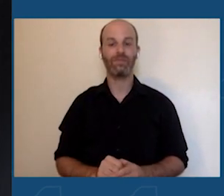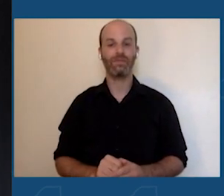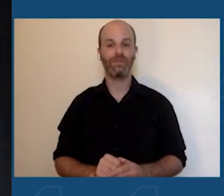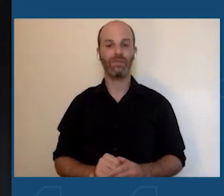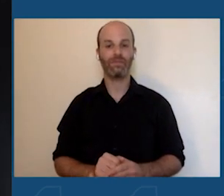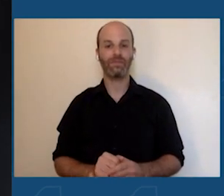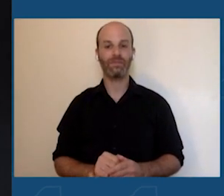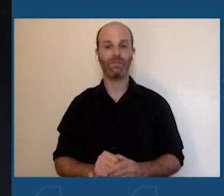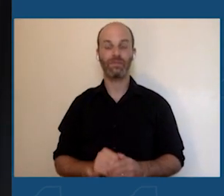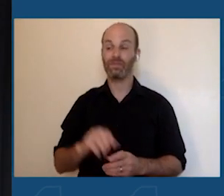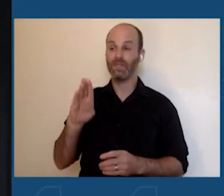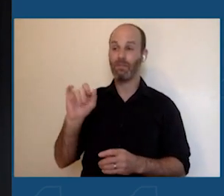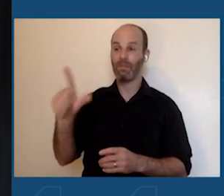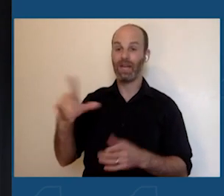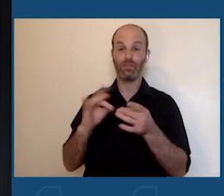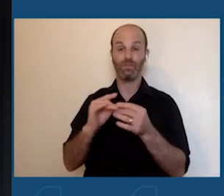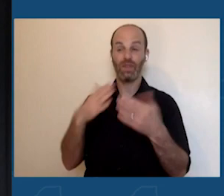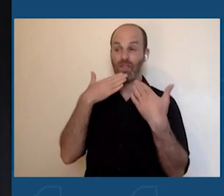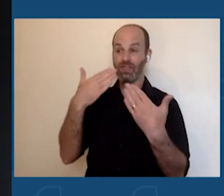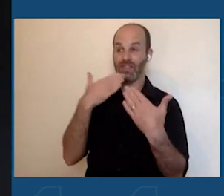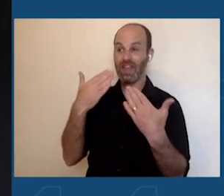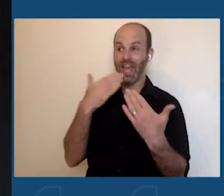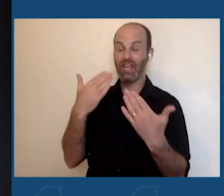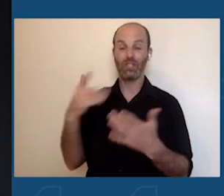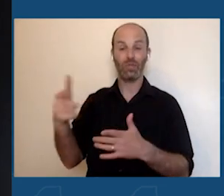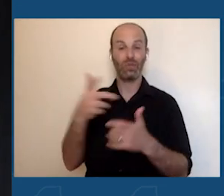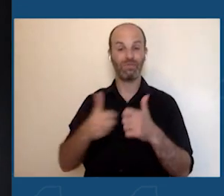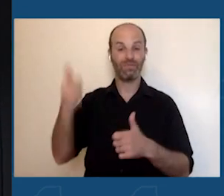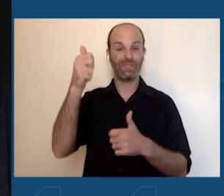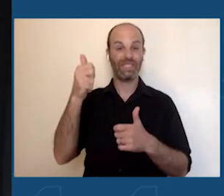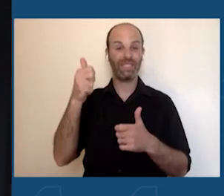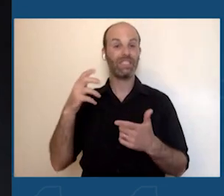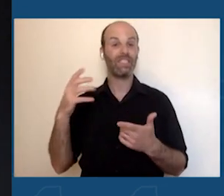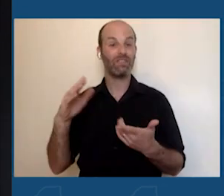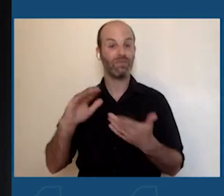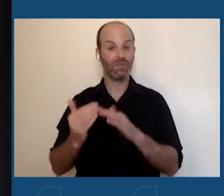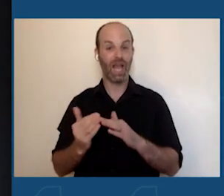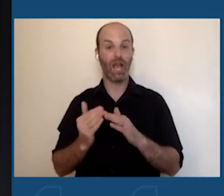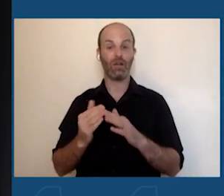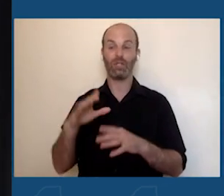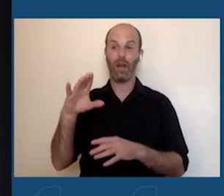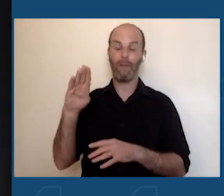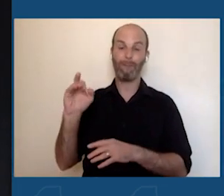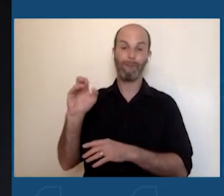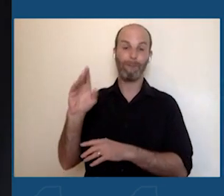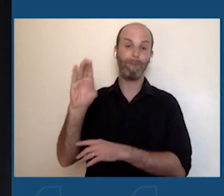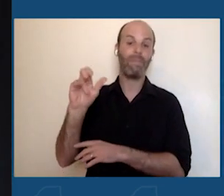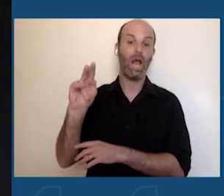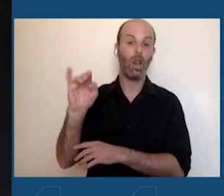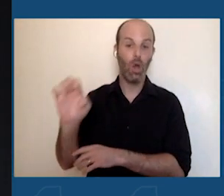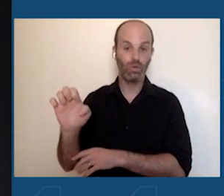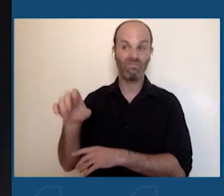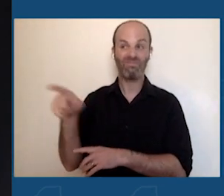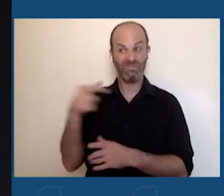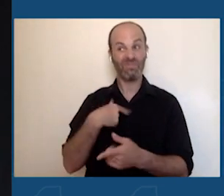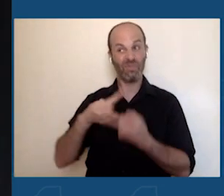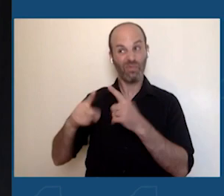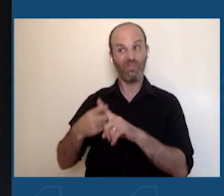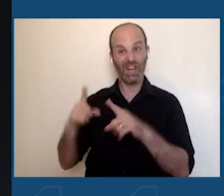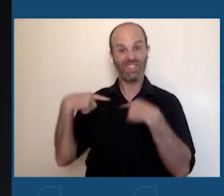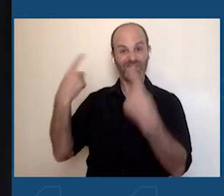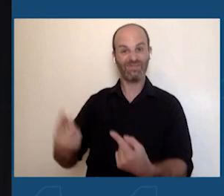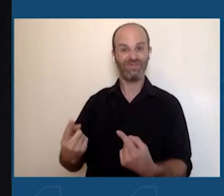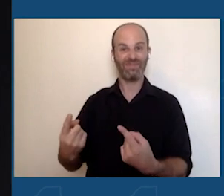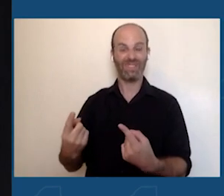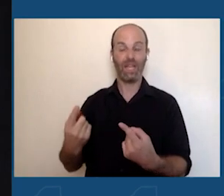Thank you, County Executive Ballone. It is true, we've been friends for some time. Whether it's